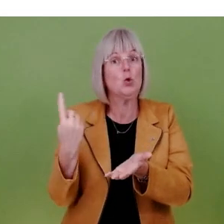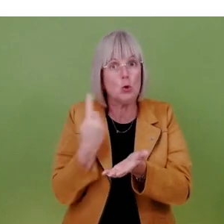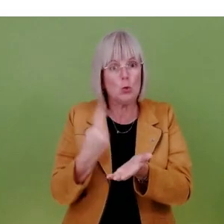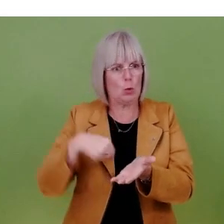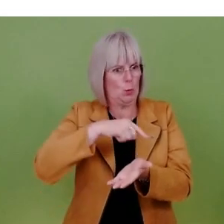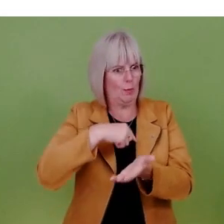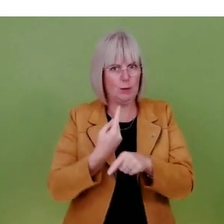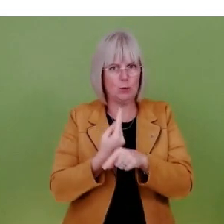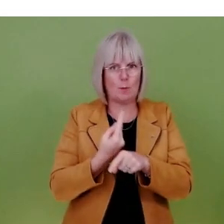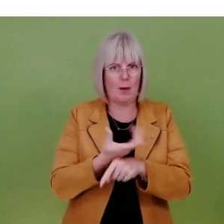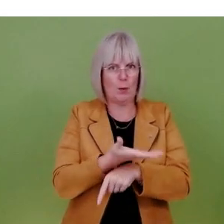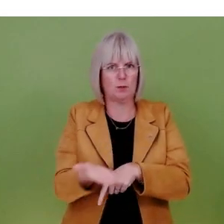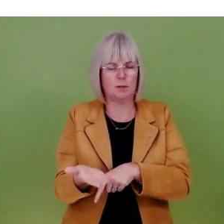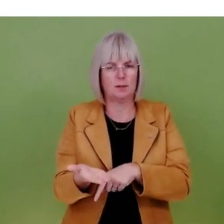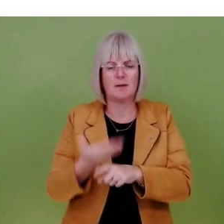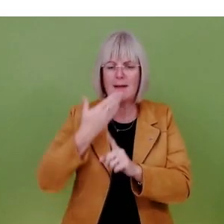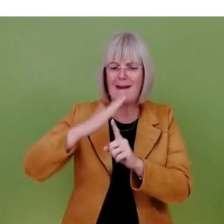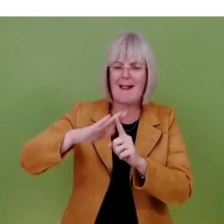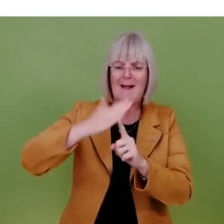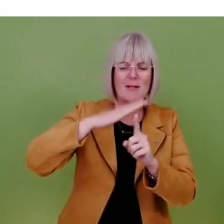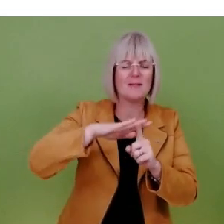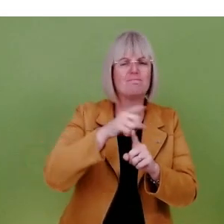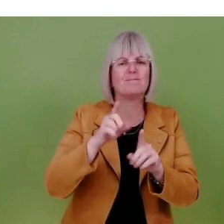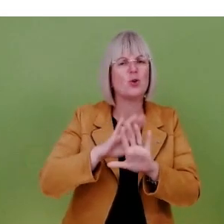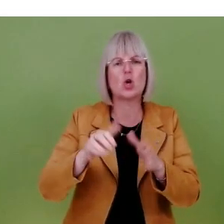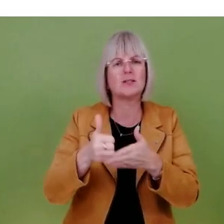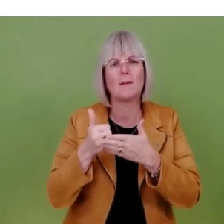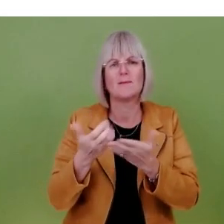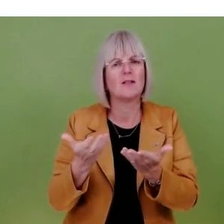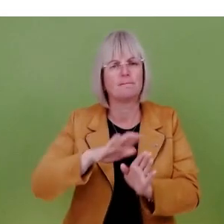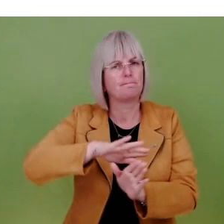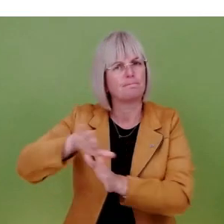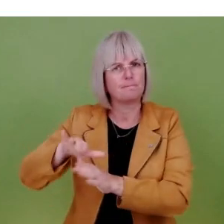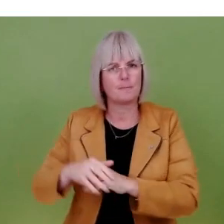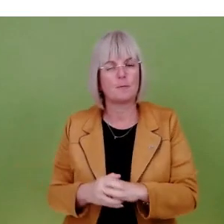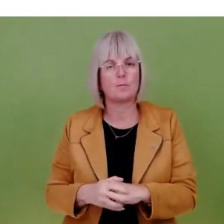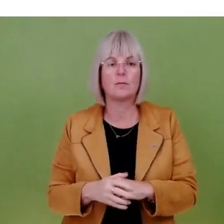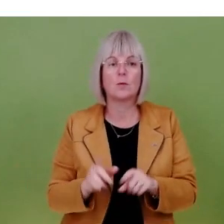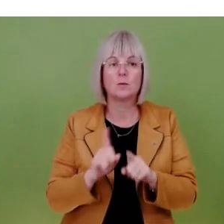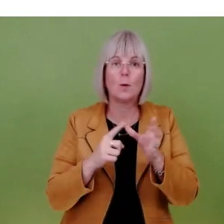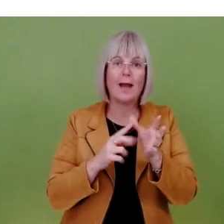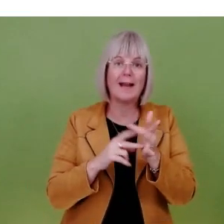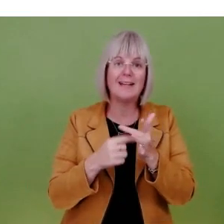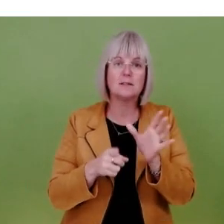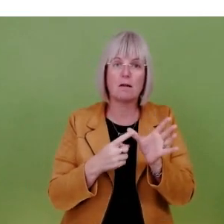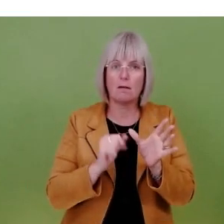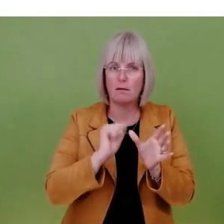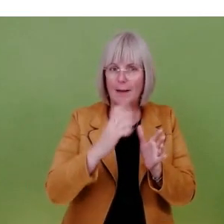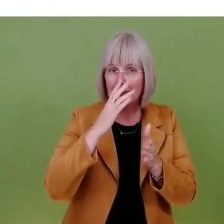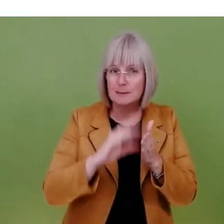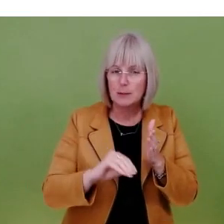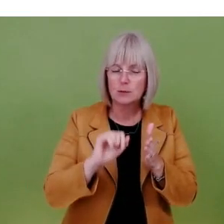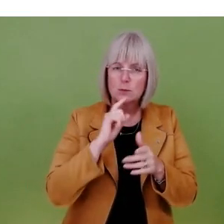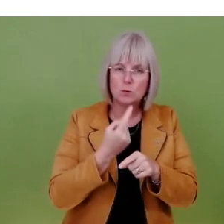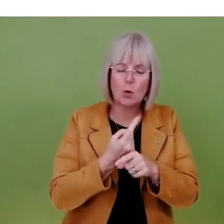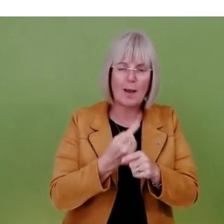again, Anita, I love how you brought in that lived experience and, you know, that positionality and all of the things that you spoke about that